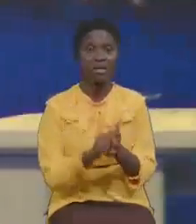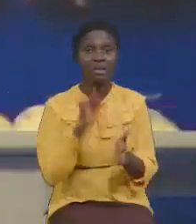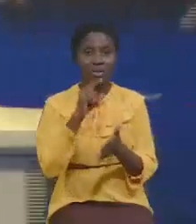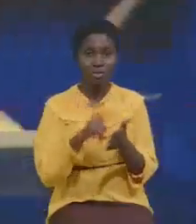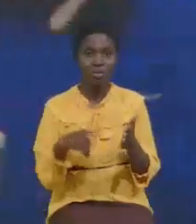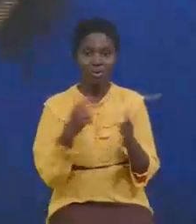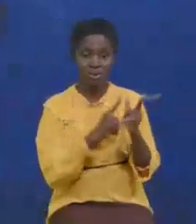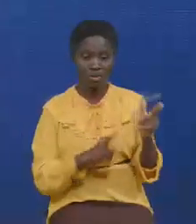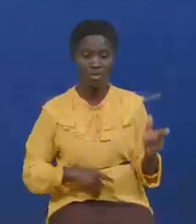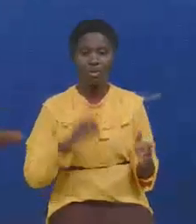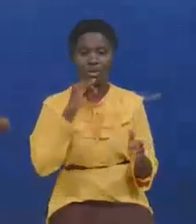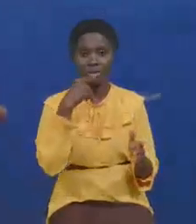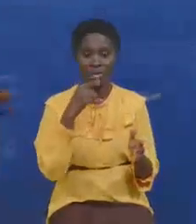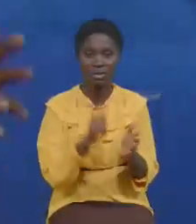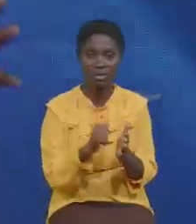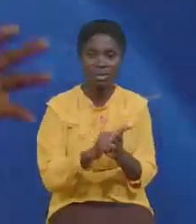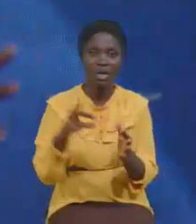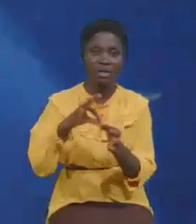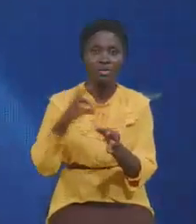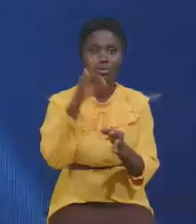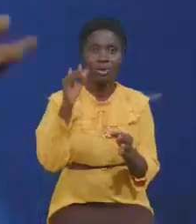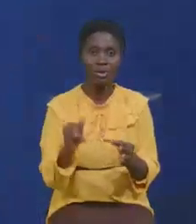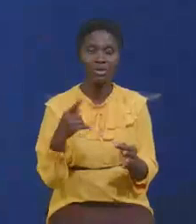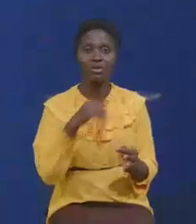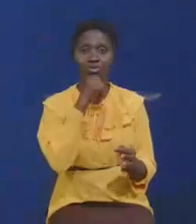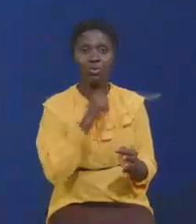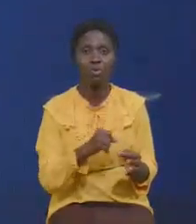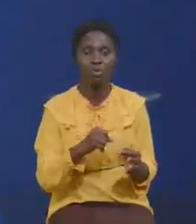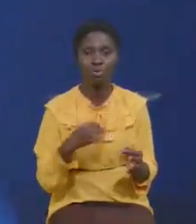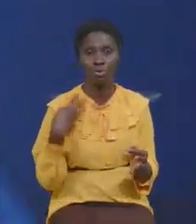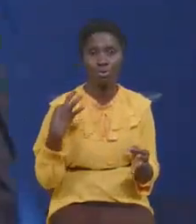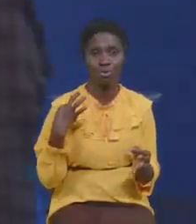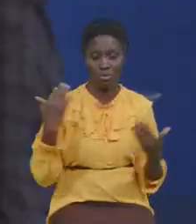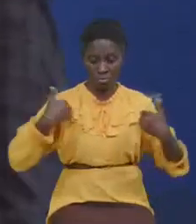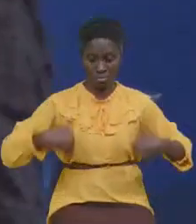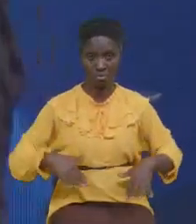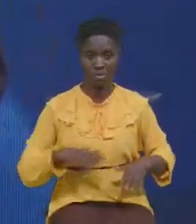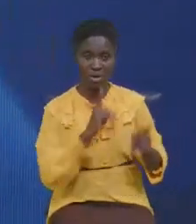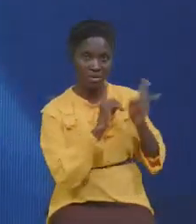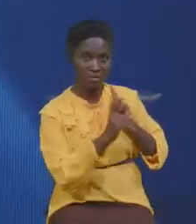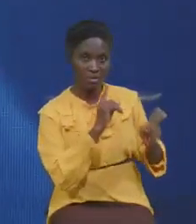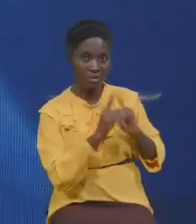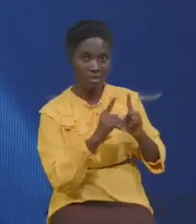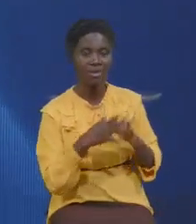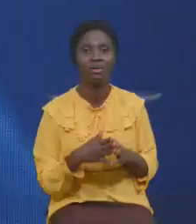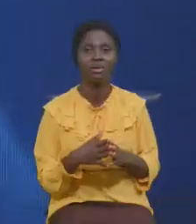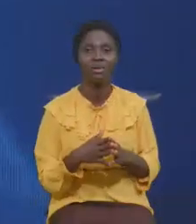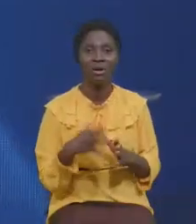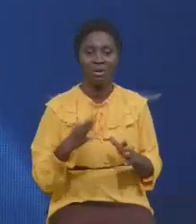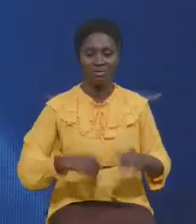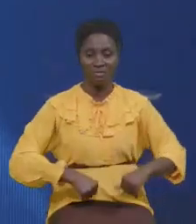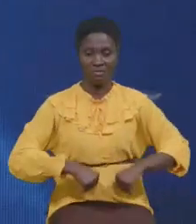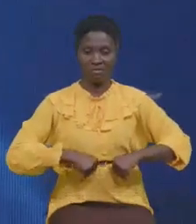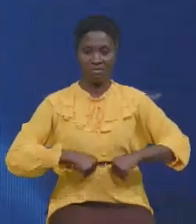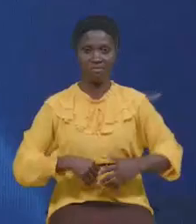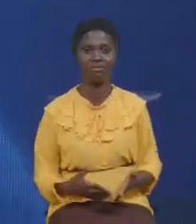saying spiritually. The old clothes, garment of malice, of guile,